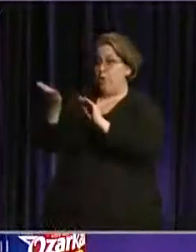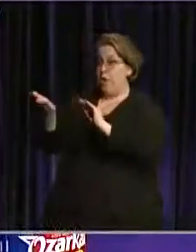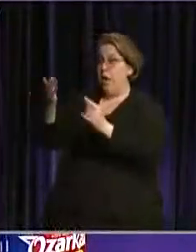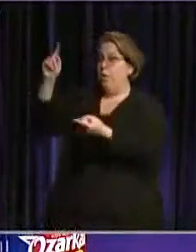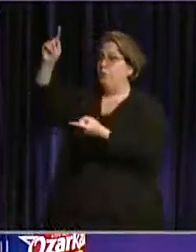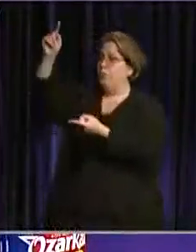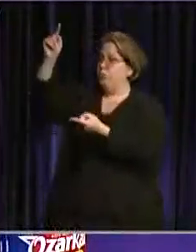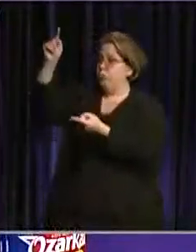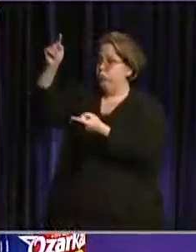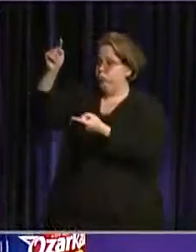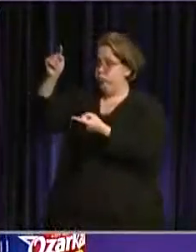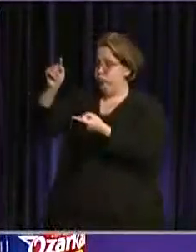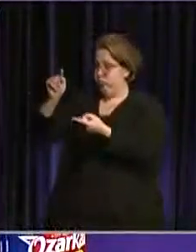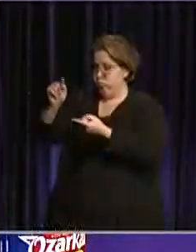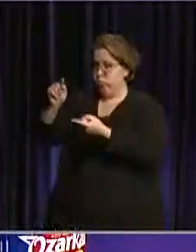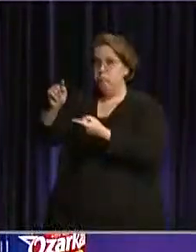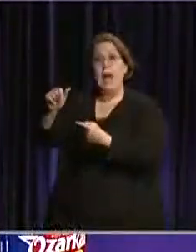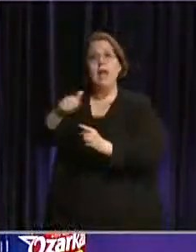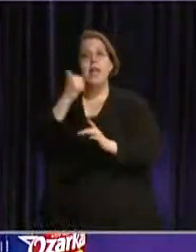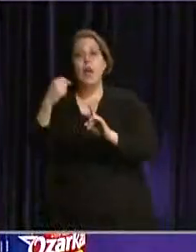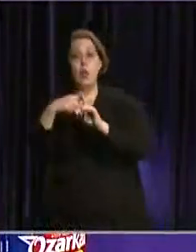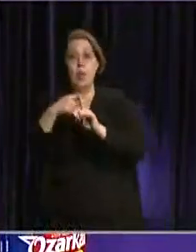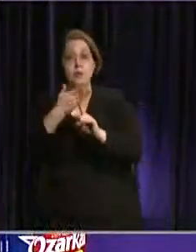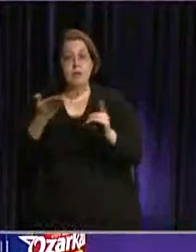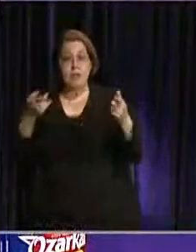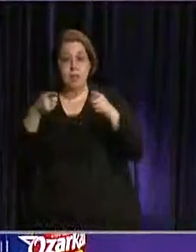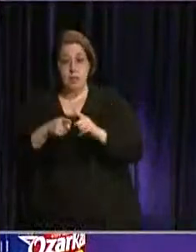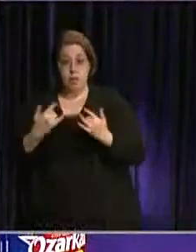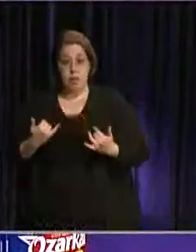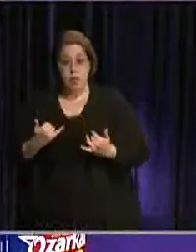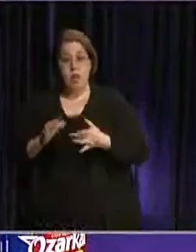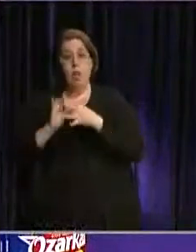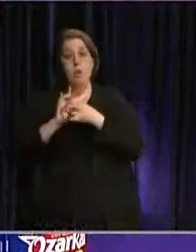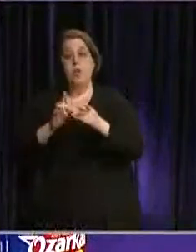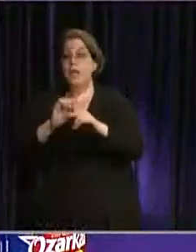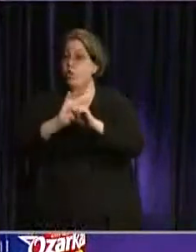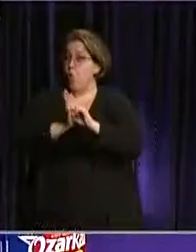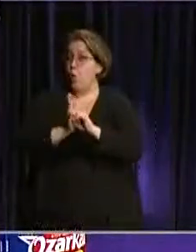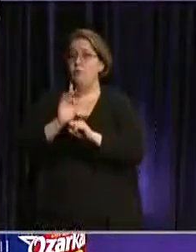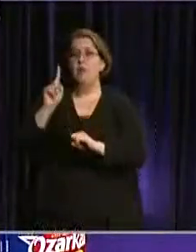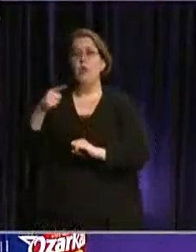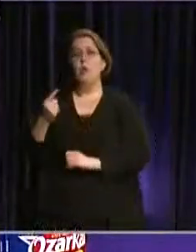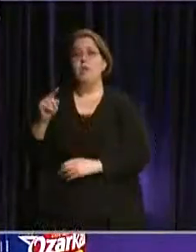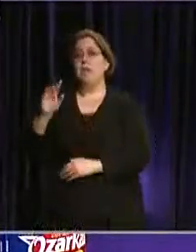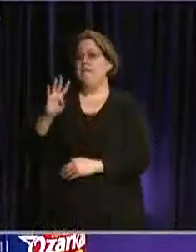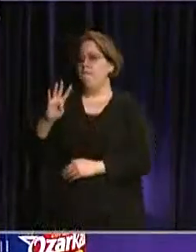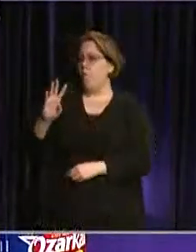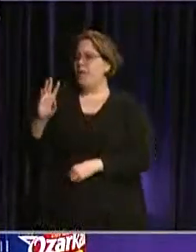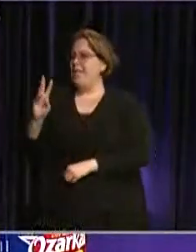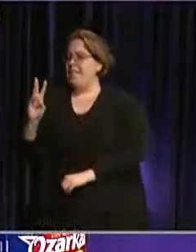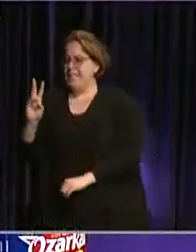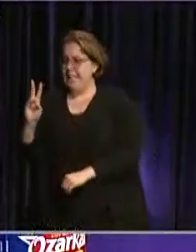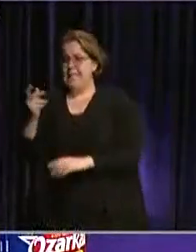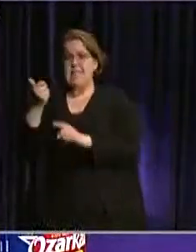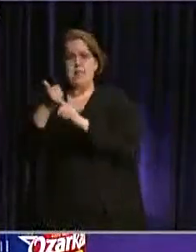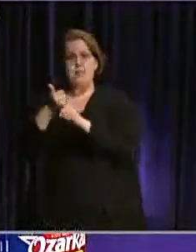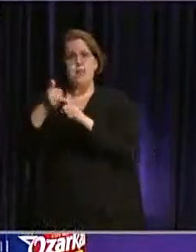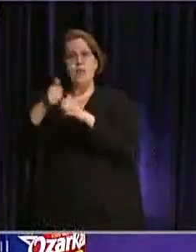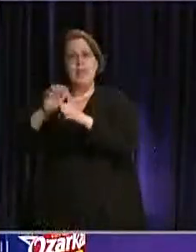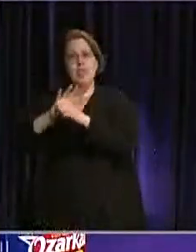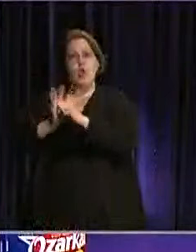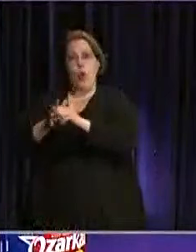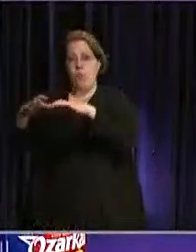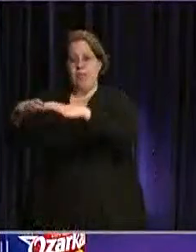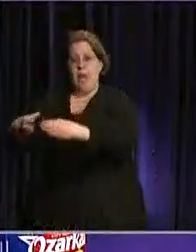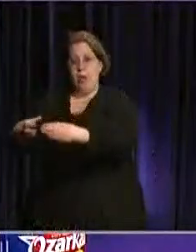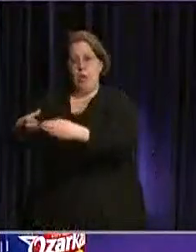going down. And the other good thing that's happening right now with respect to COVID, we only have 46 that are in the COVID.